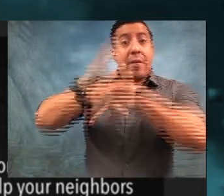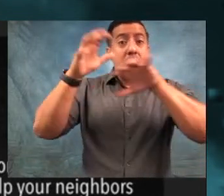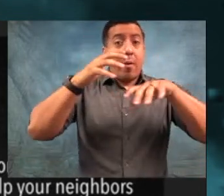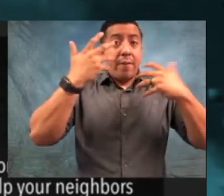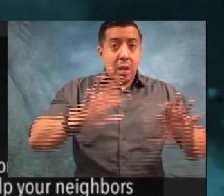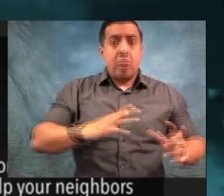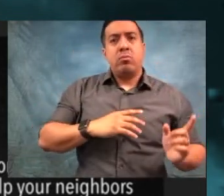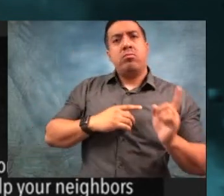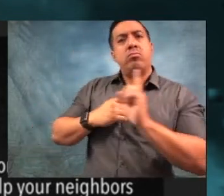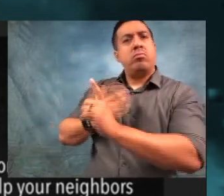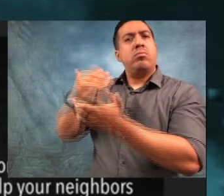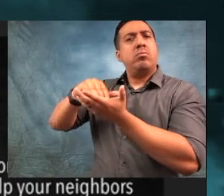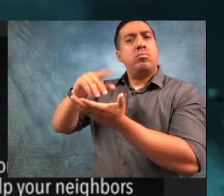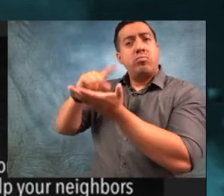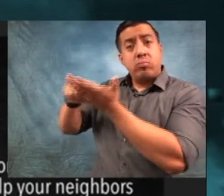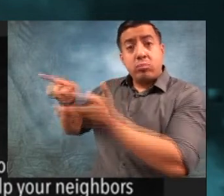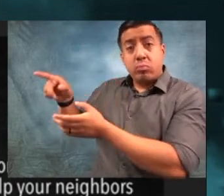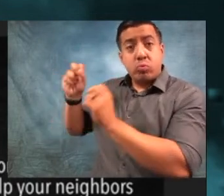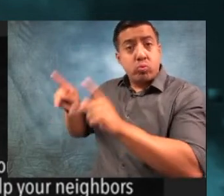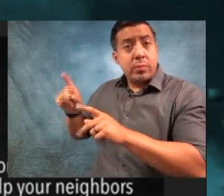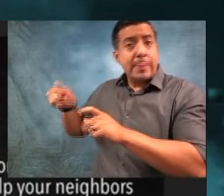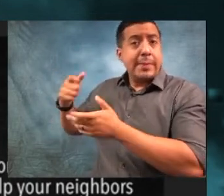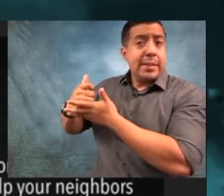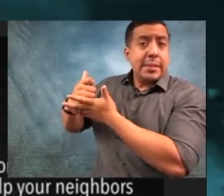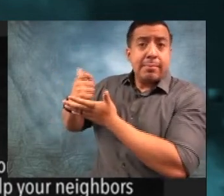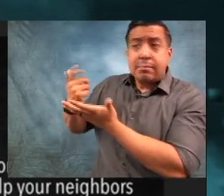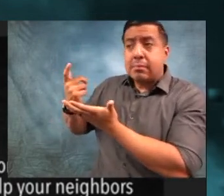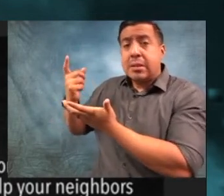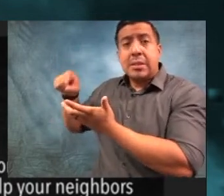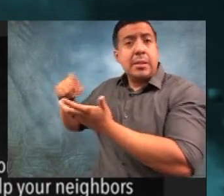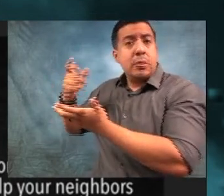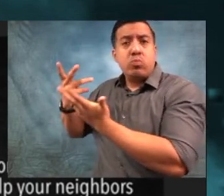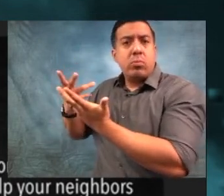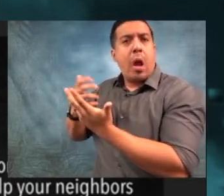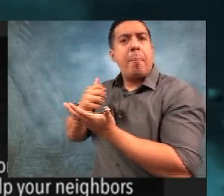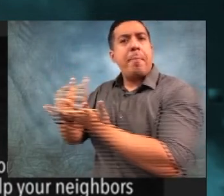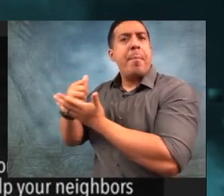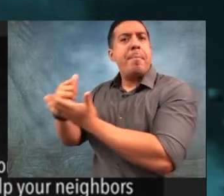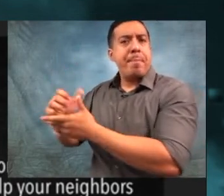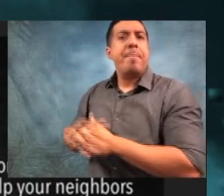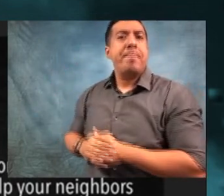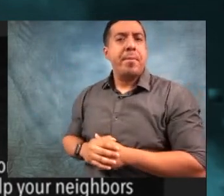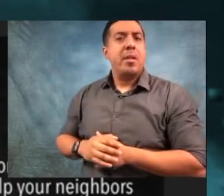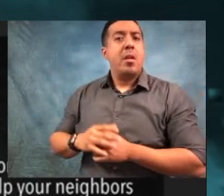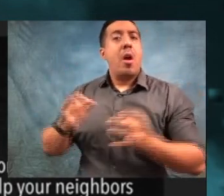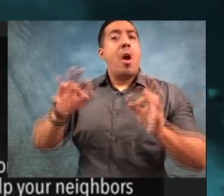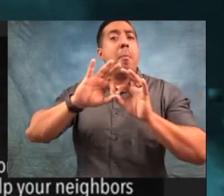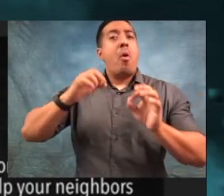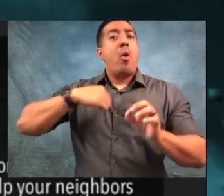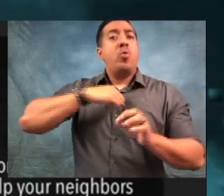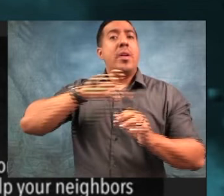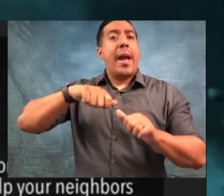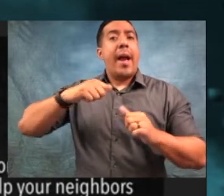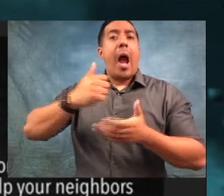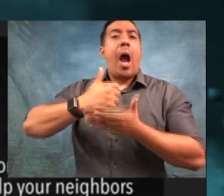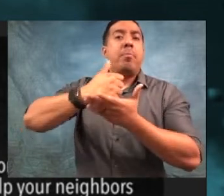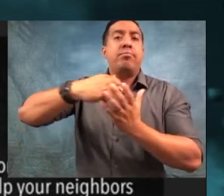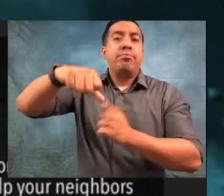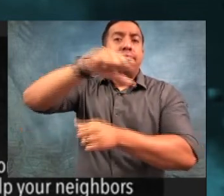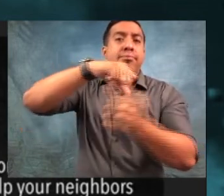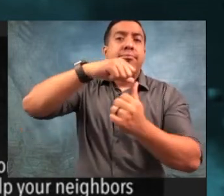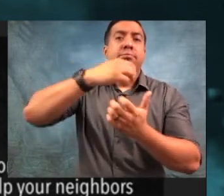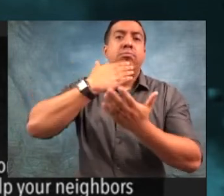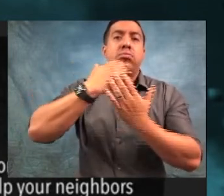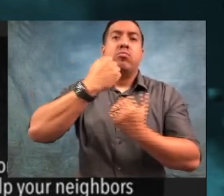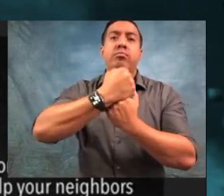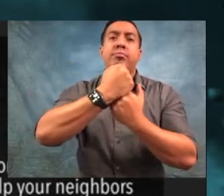then check in with them after the storm passes. Make sure they're okay. They have everything they need. It's really important for us